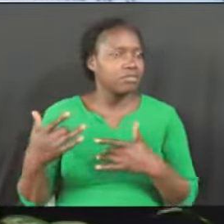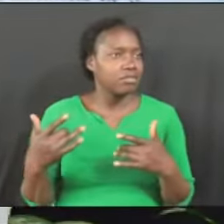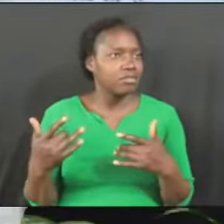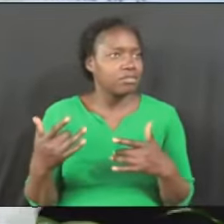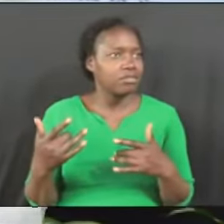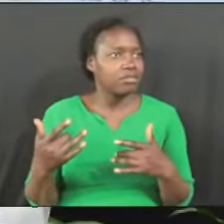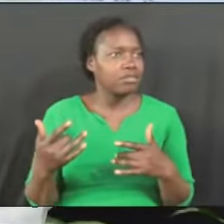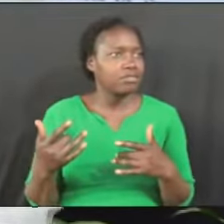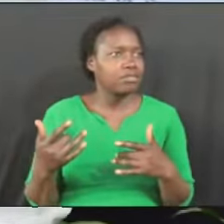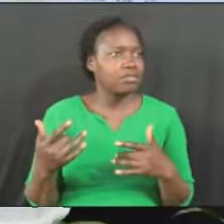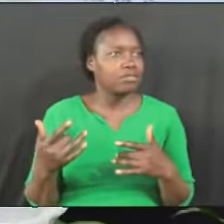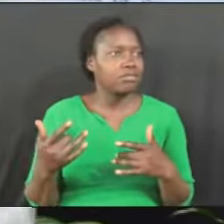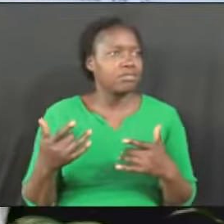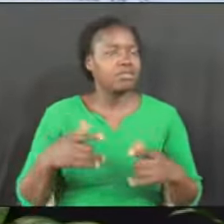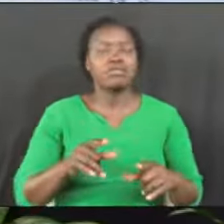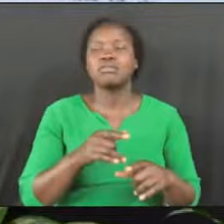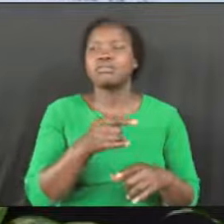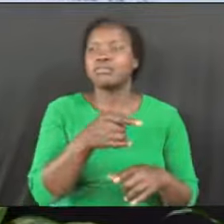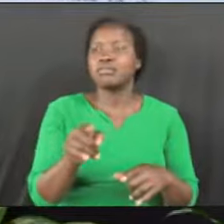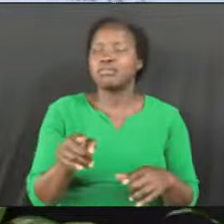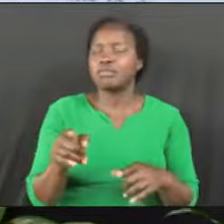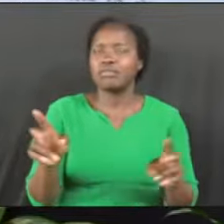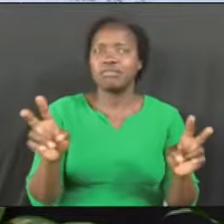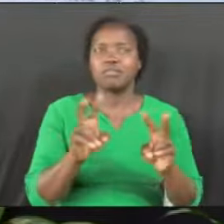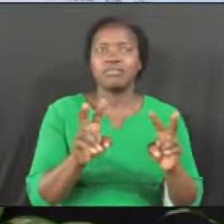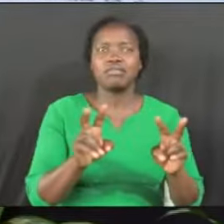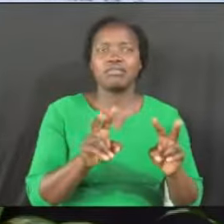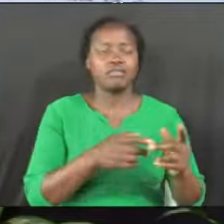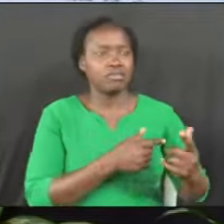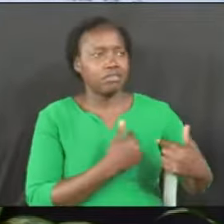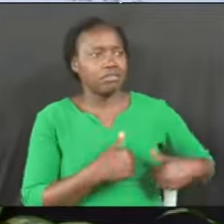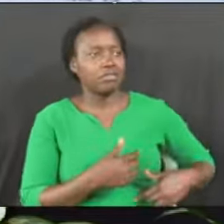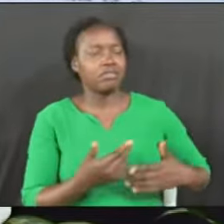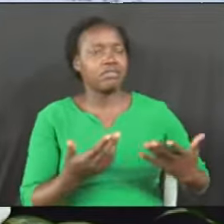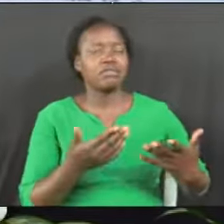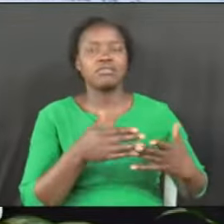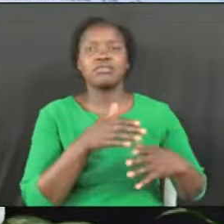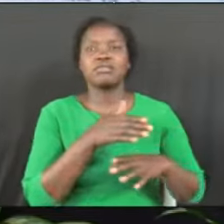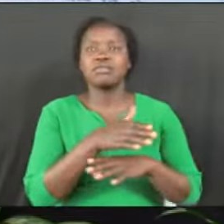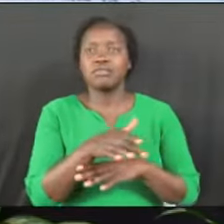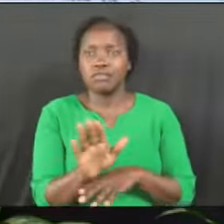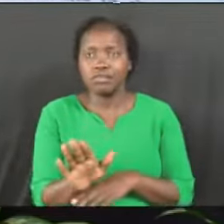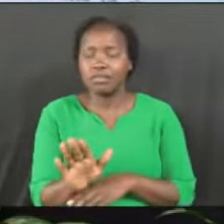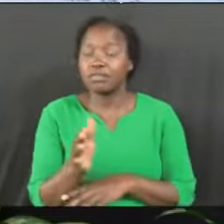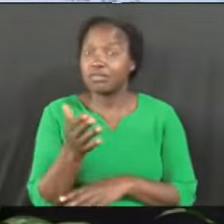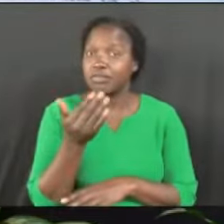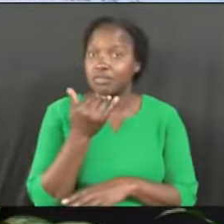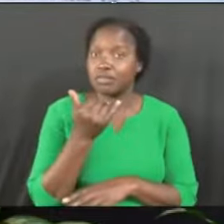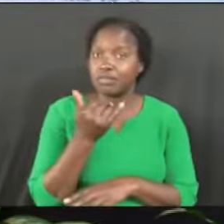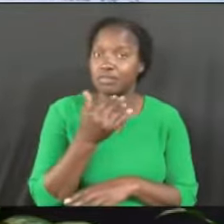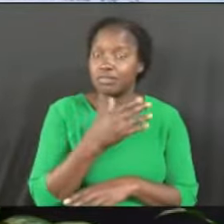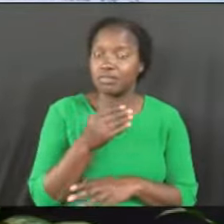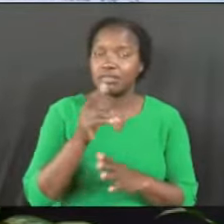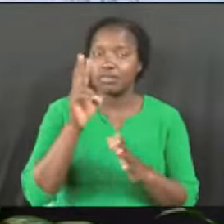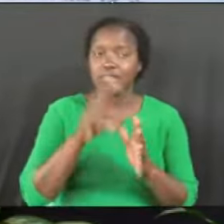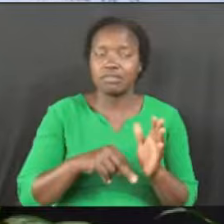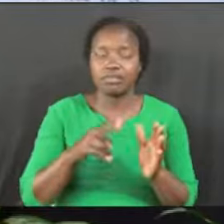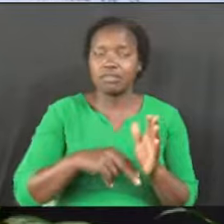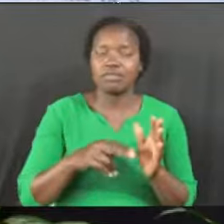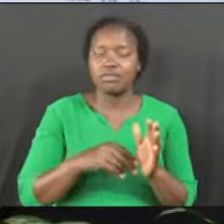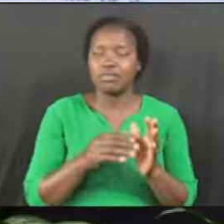lift those to look at perhaps where he went wrong. I'm trying to read between the lines